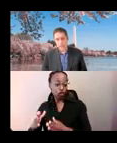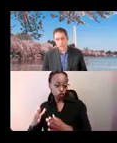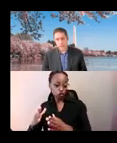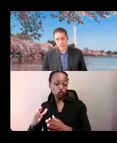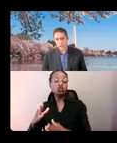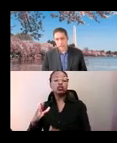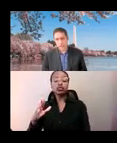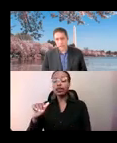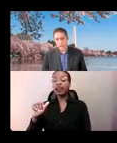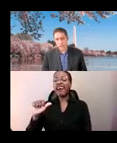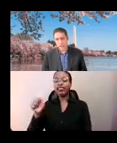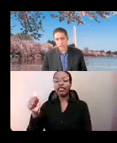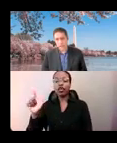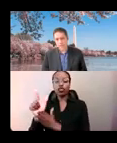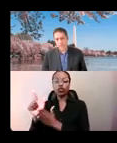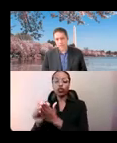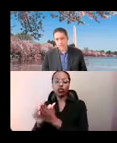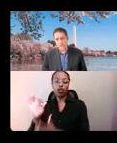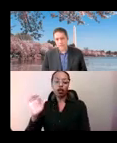firm, to